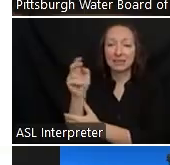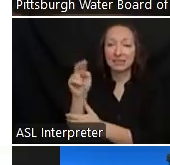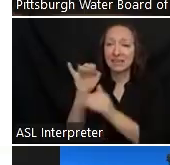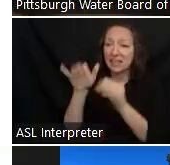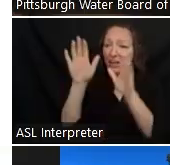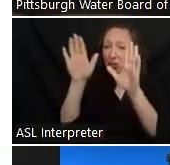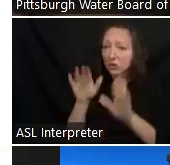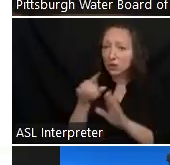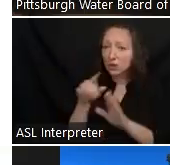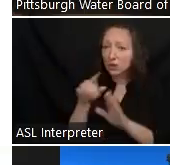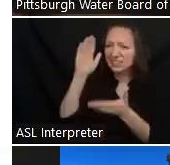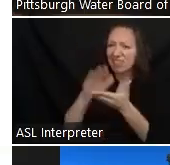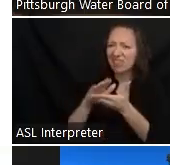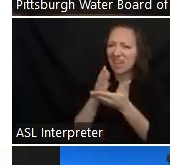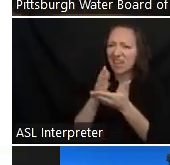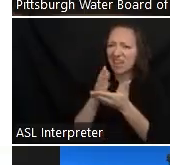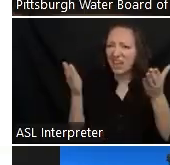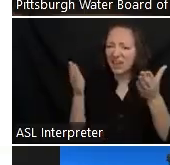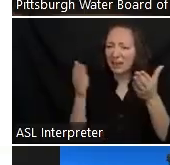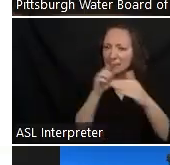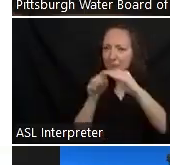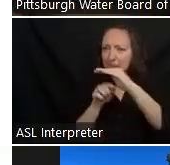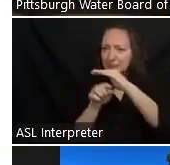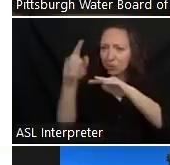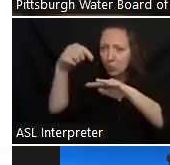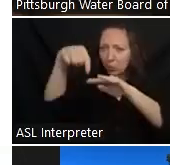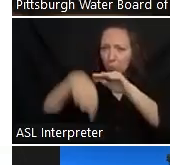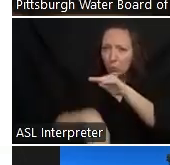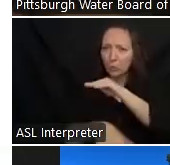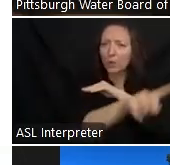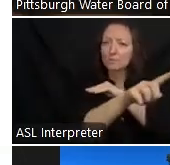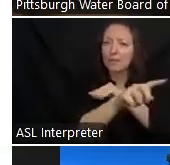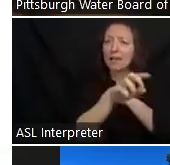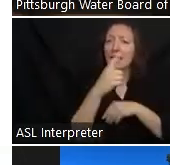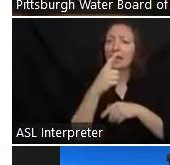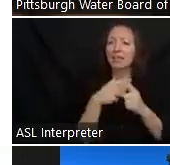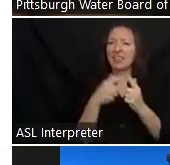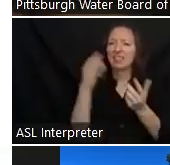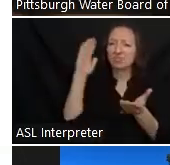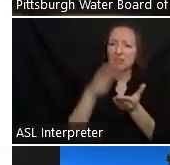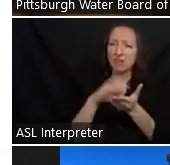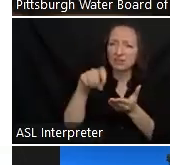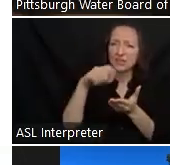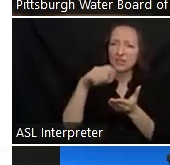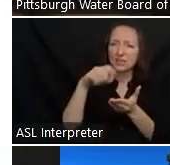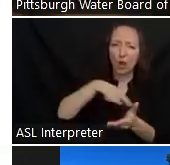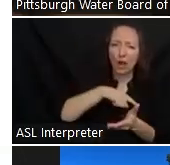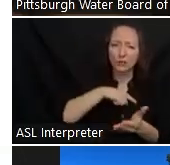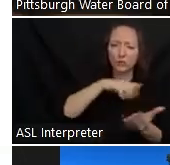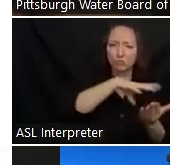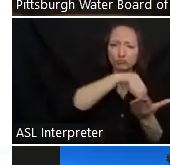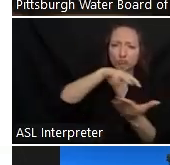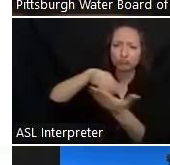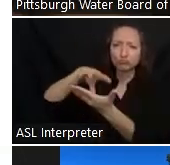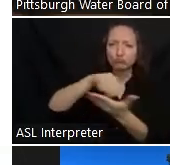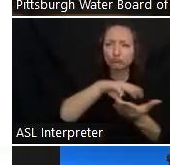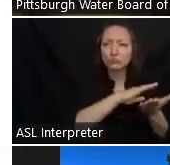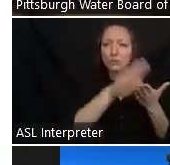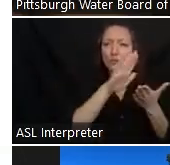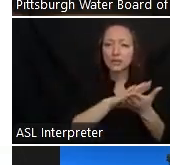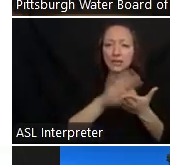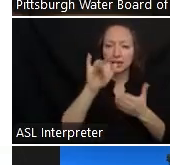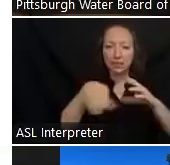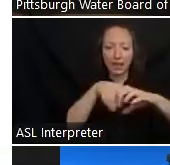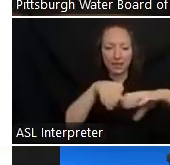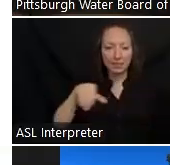the line and there's less of a need for vacuuming the lines out. That said, that requires